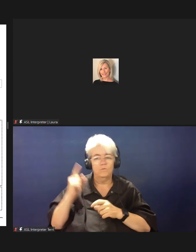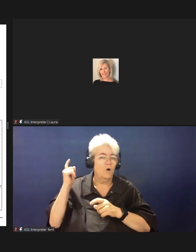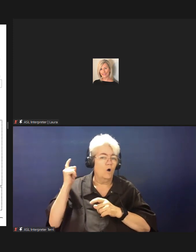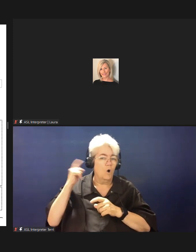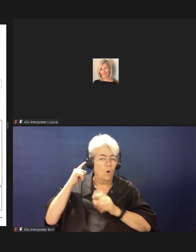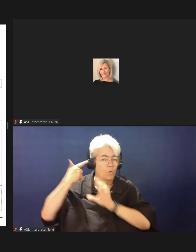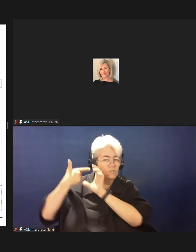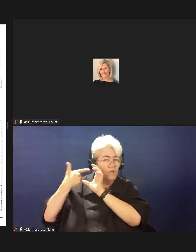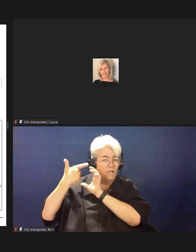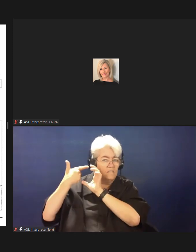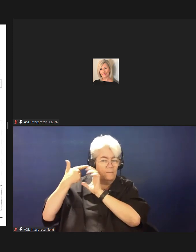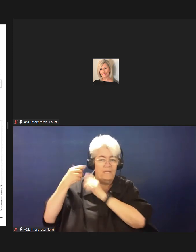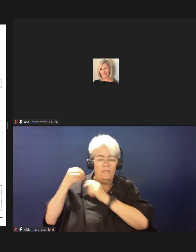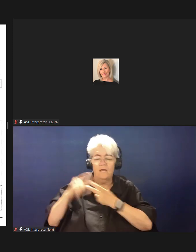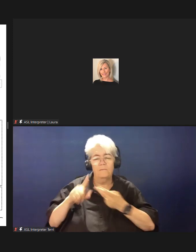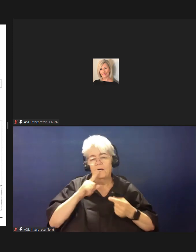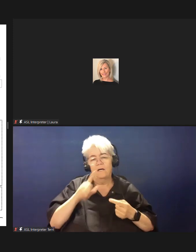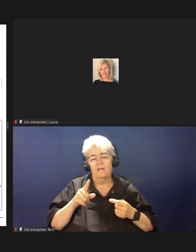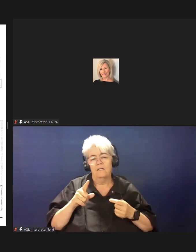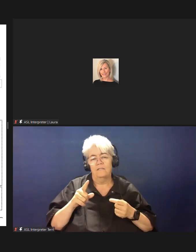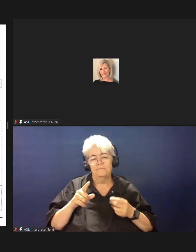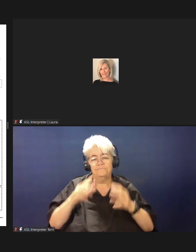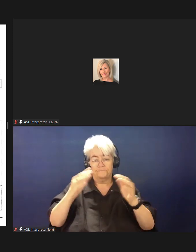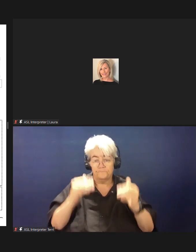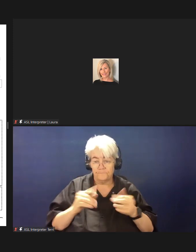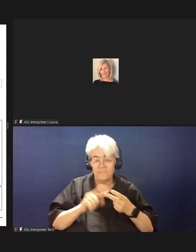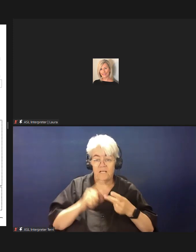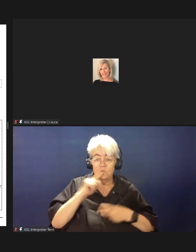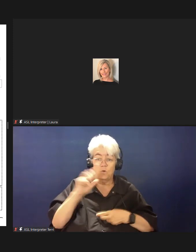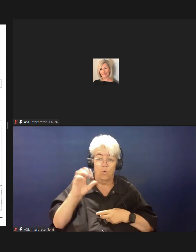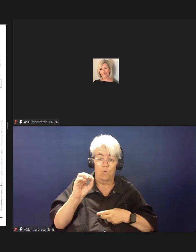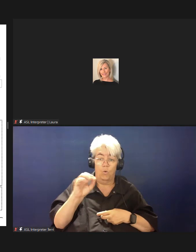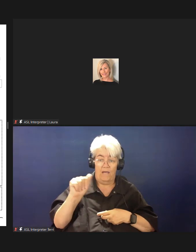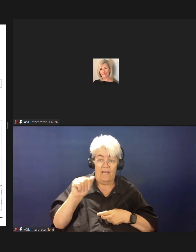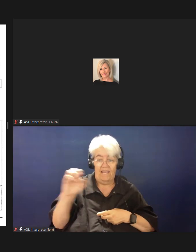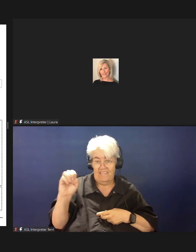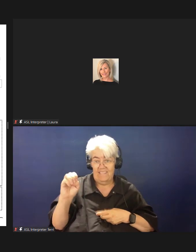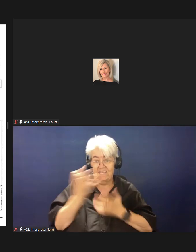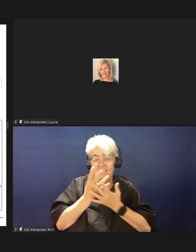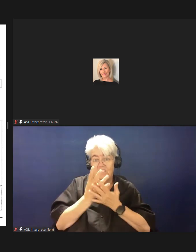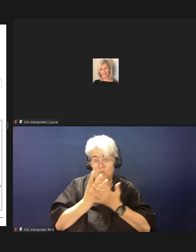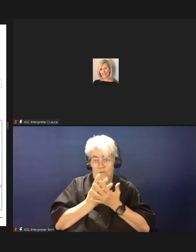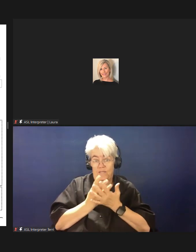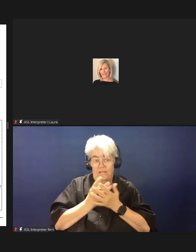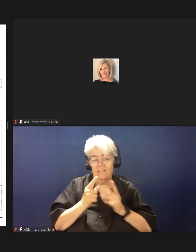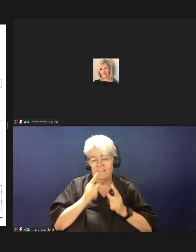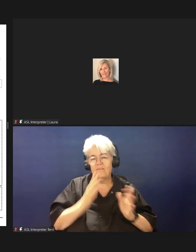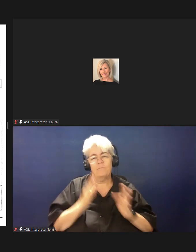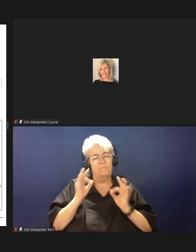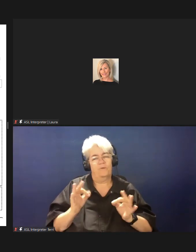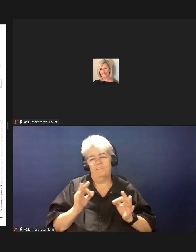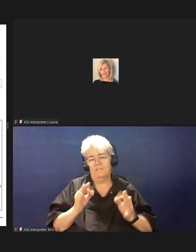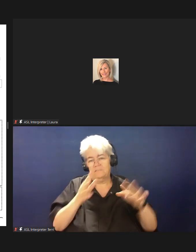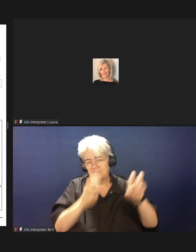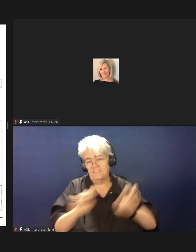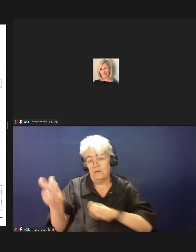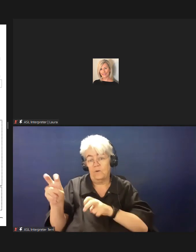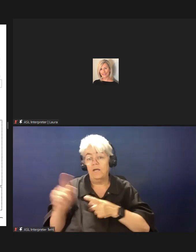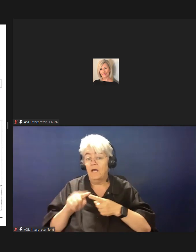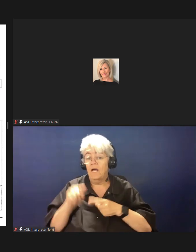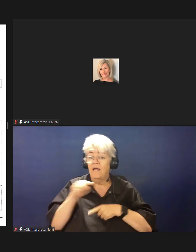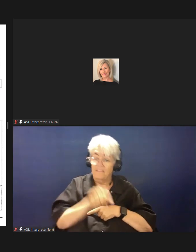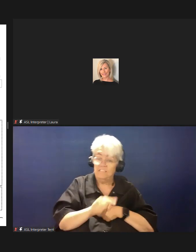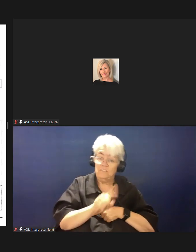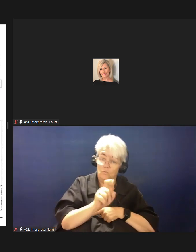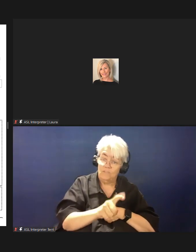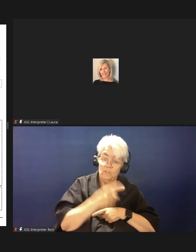The next question, and then we're going to move on to OAE screening, and it may be the perfect segue, is about whether we have any